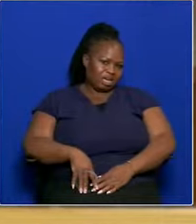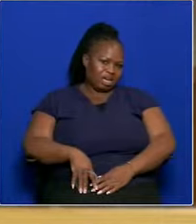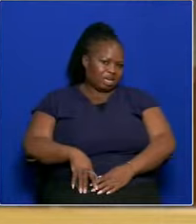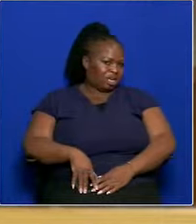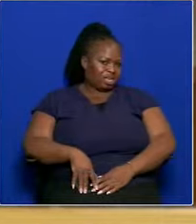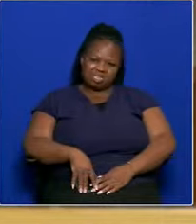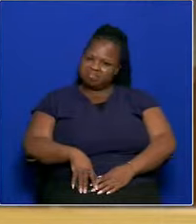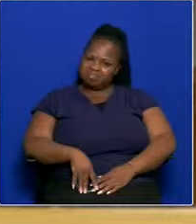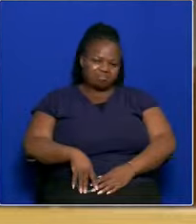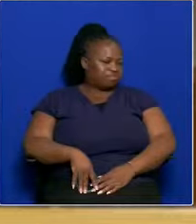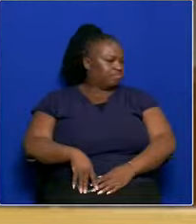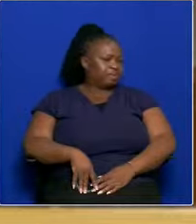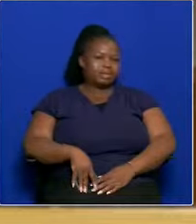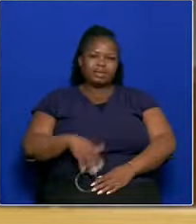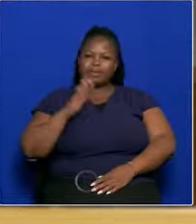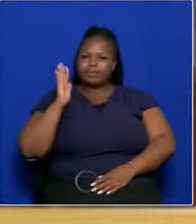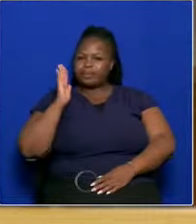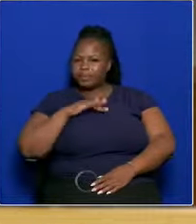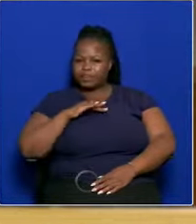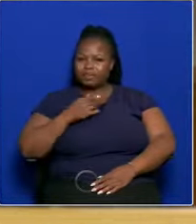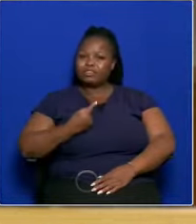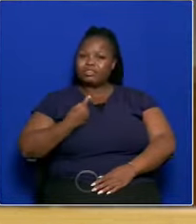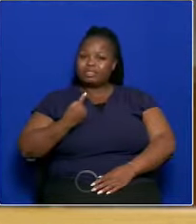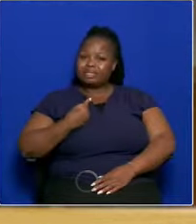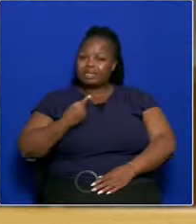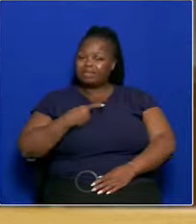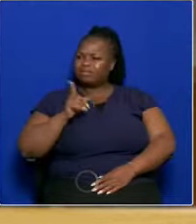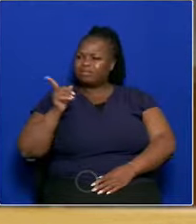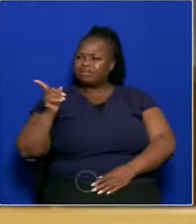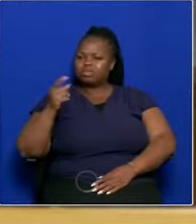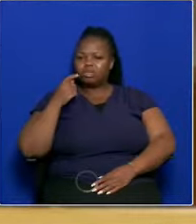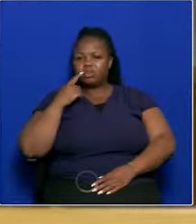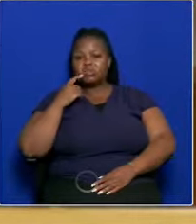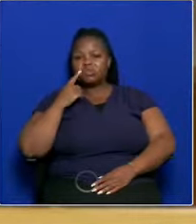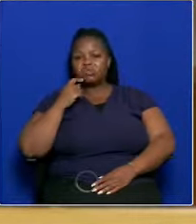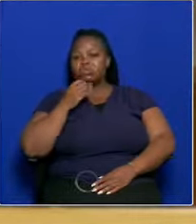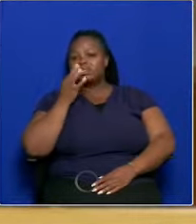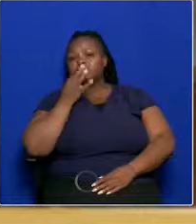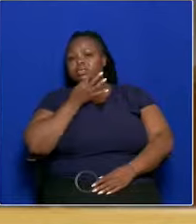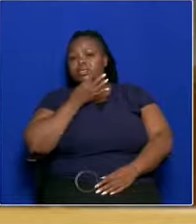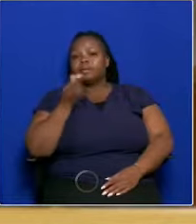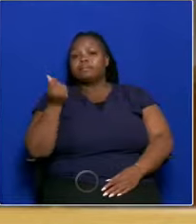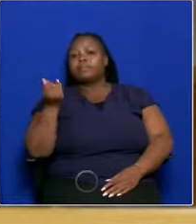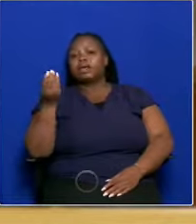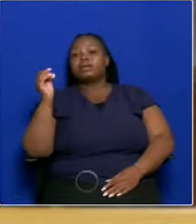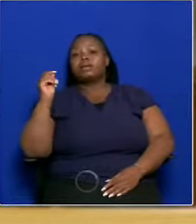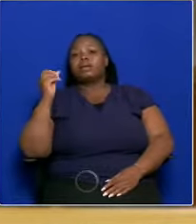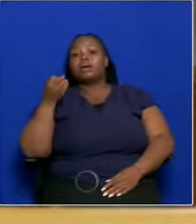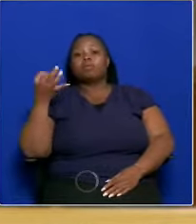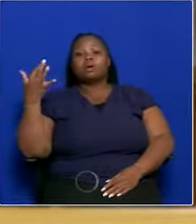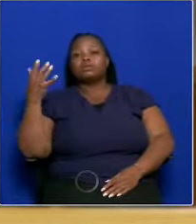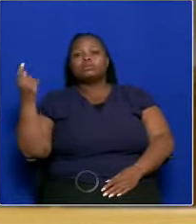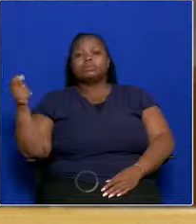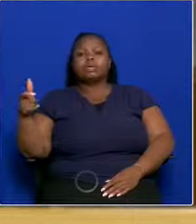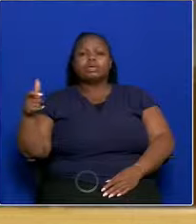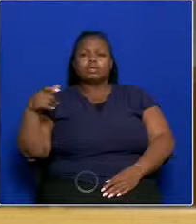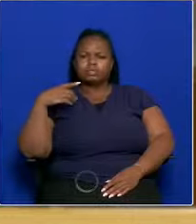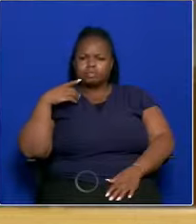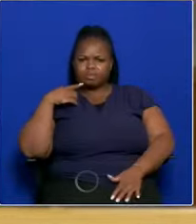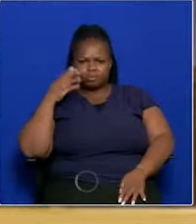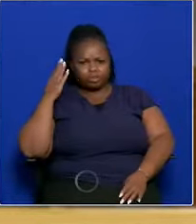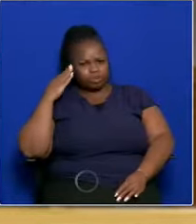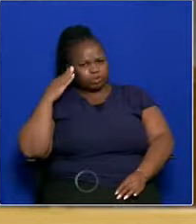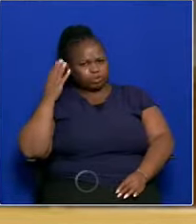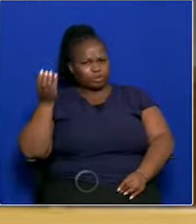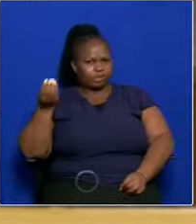context to it. Yeah. And then you say, what is the amount paid? But we know these WhatsApps on